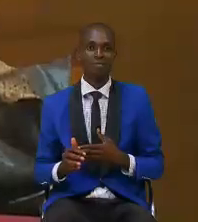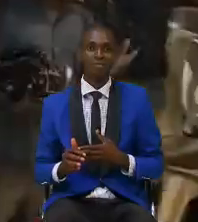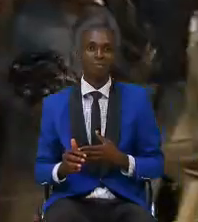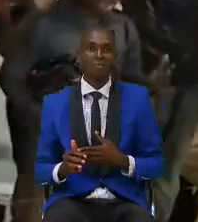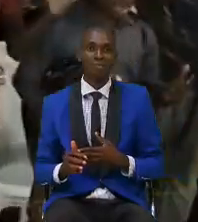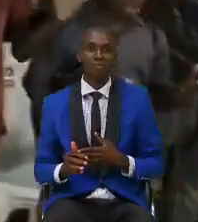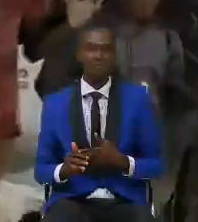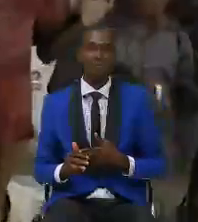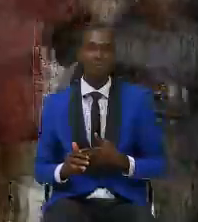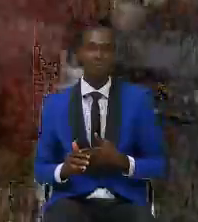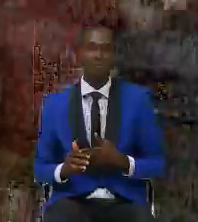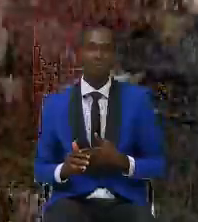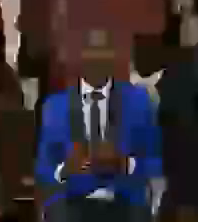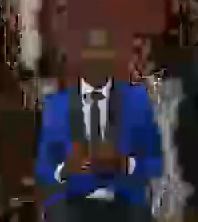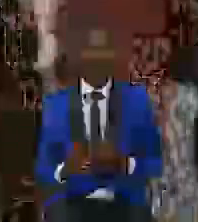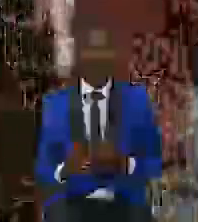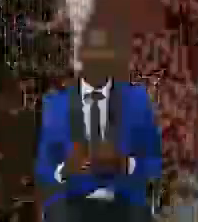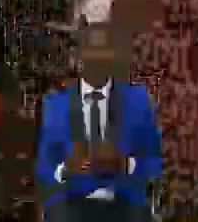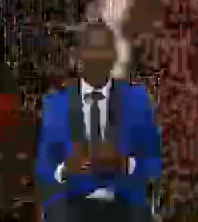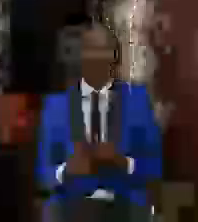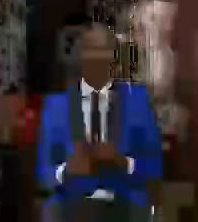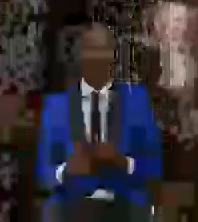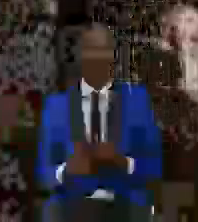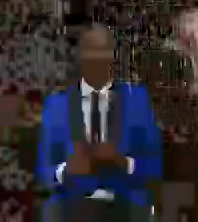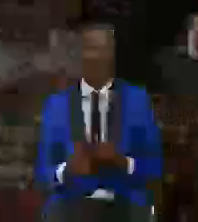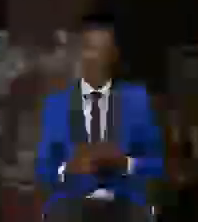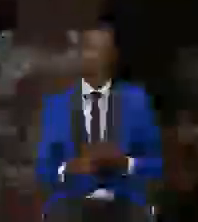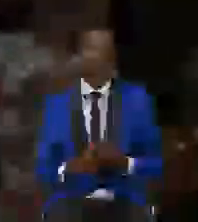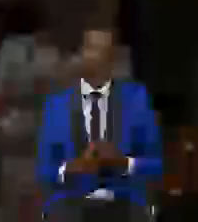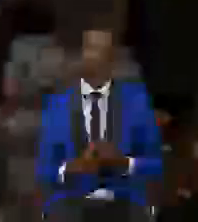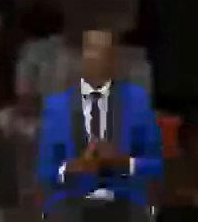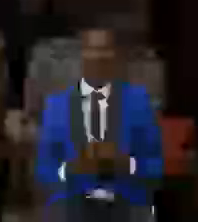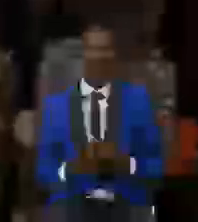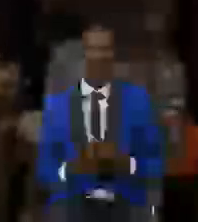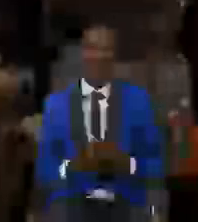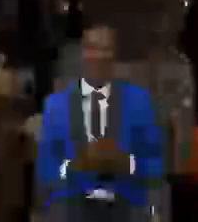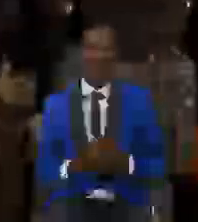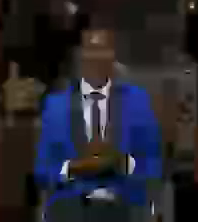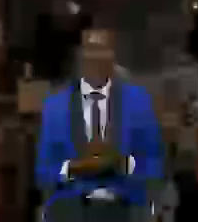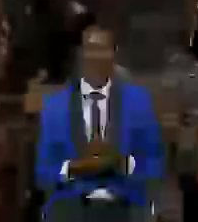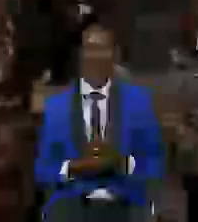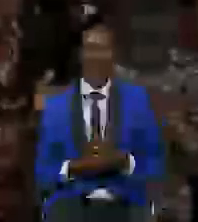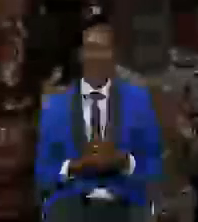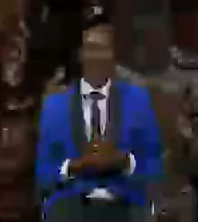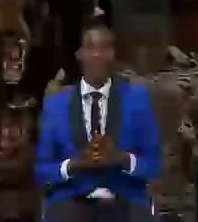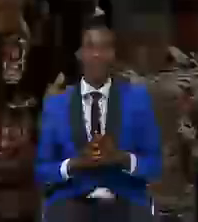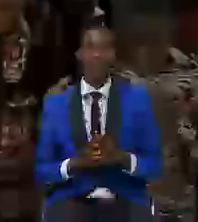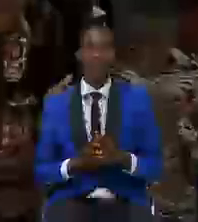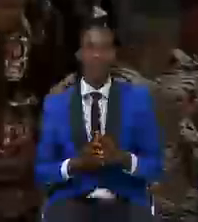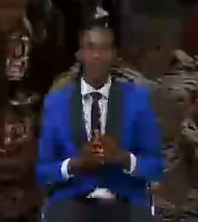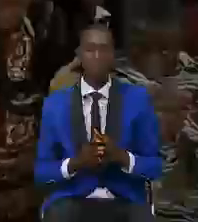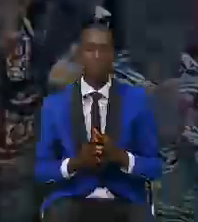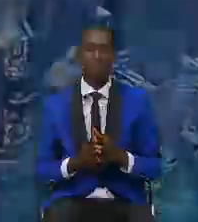deliverance, supernatural power. Don't worry about the rain. It is coming from